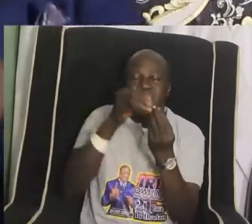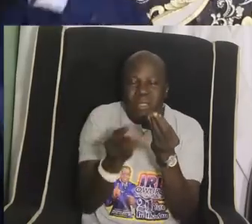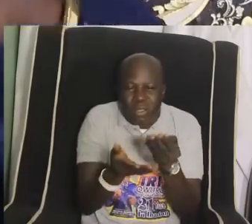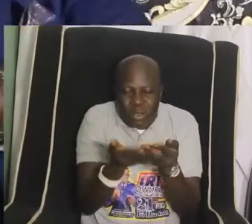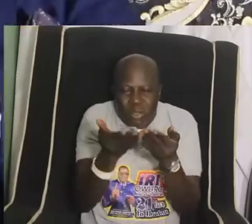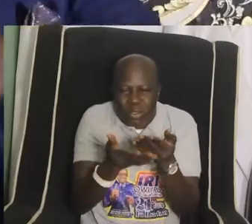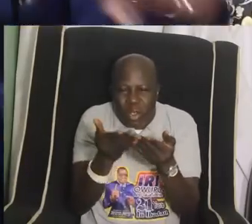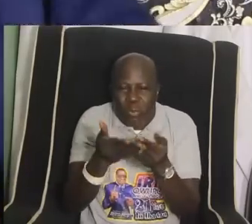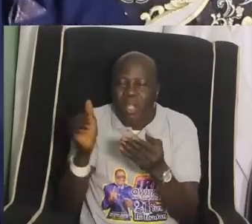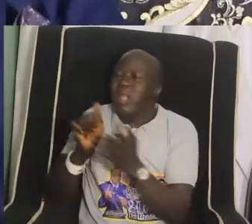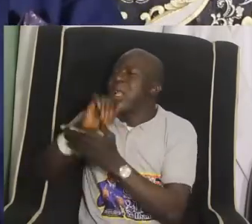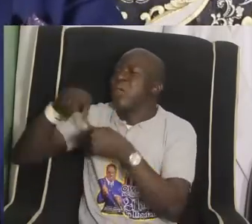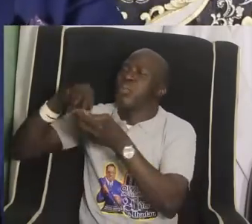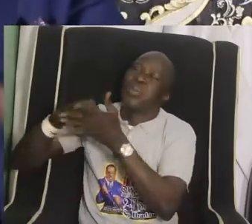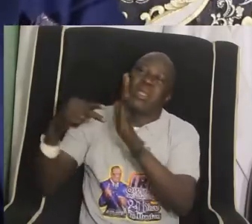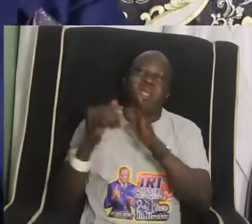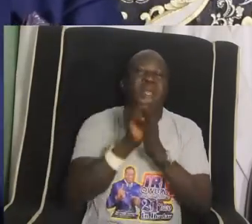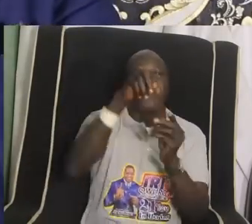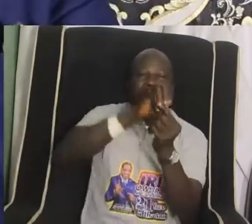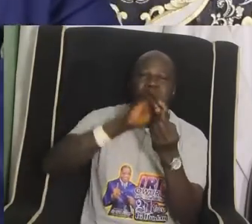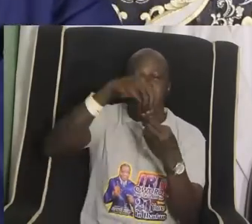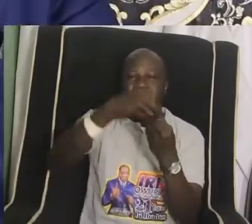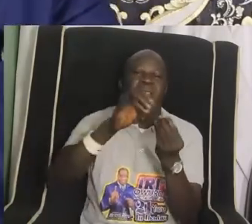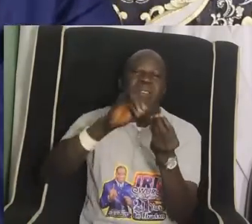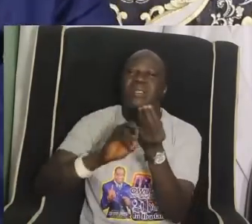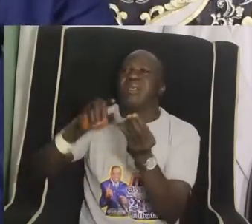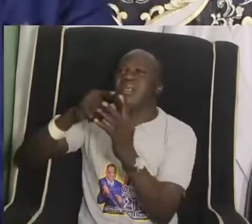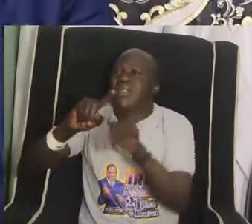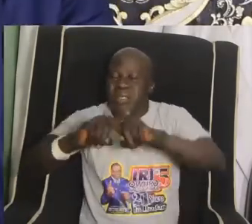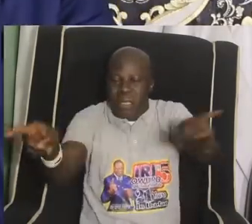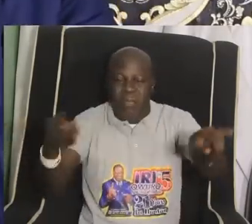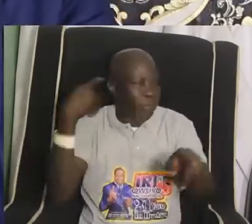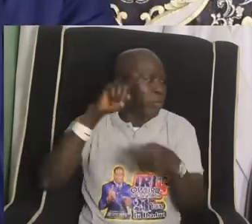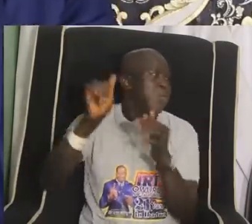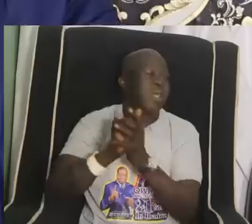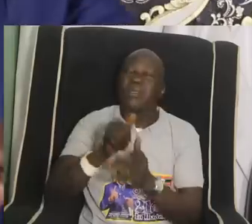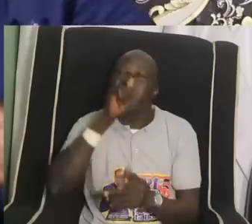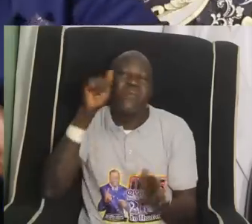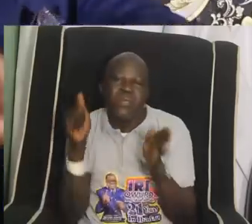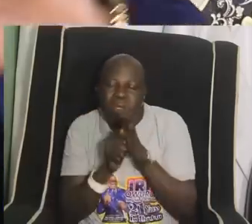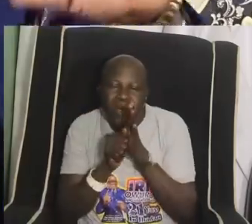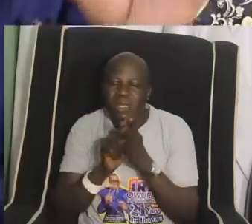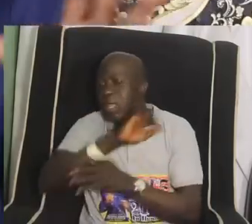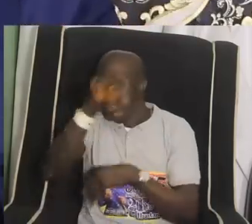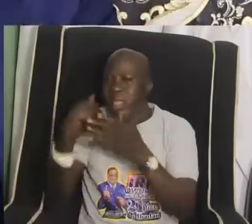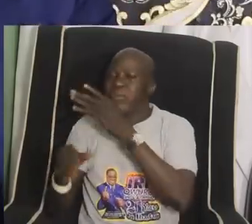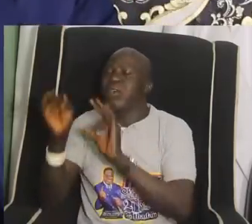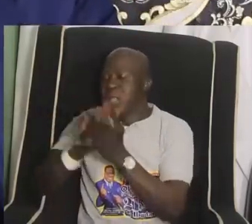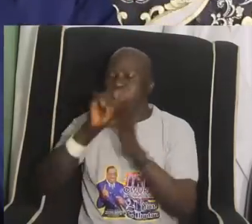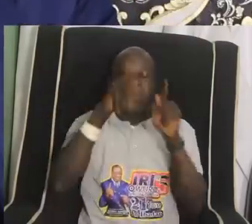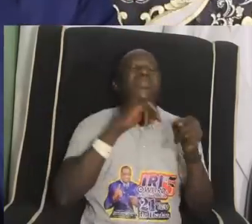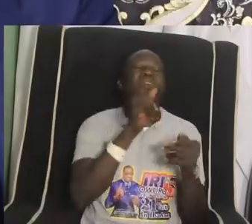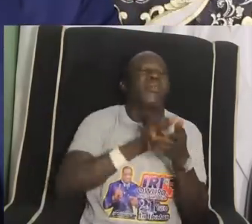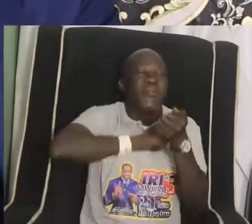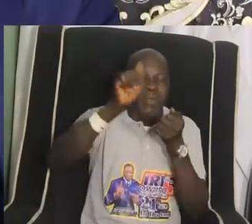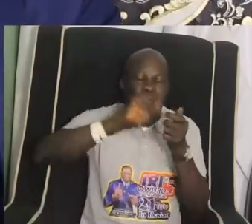easy. When they get them too much different. What banana means? Oh, yeah, to a serious different. This is a secret. My friend, you didn't see me tomorrow. If it's a